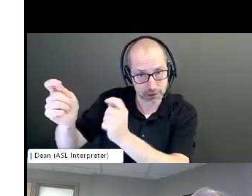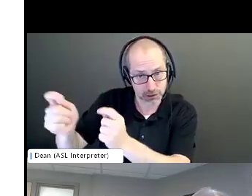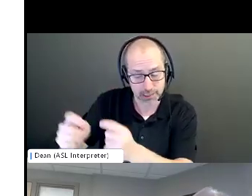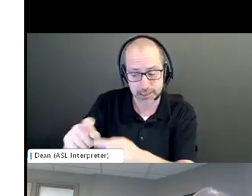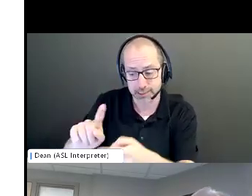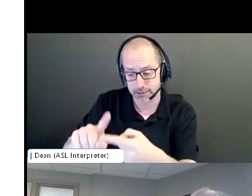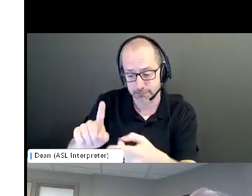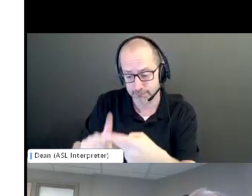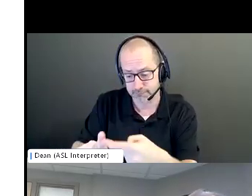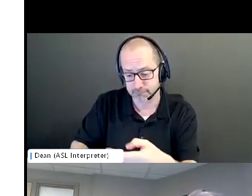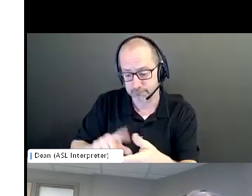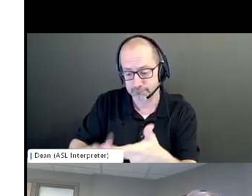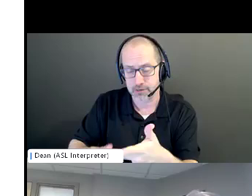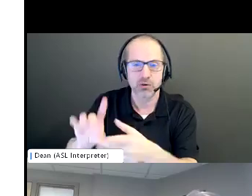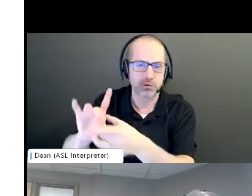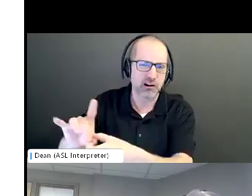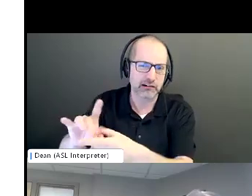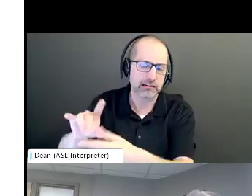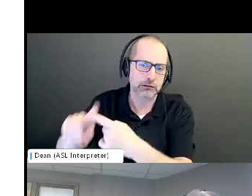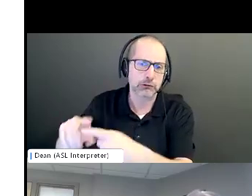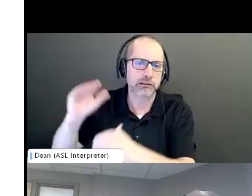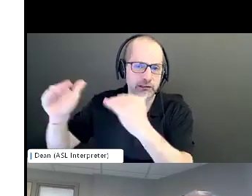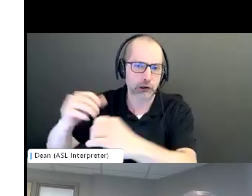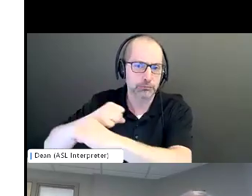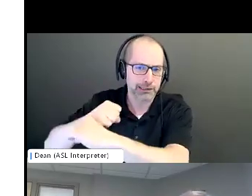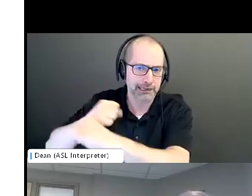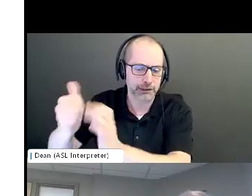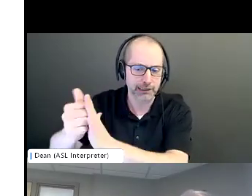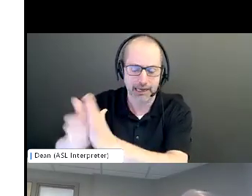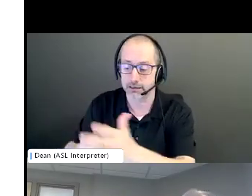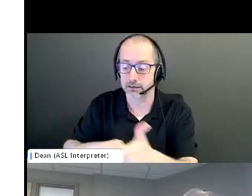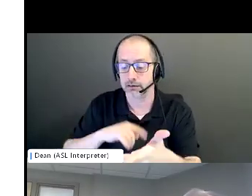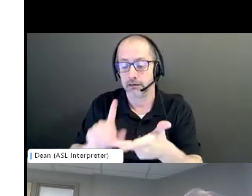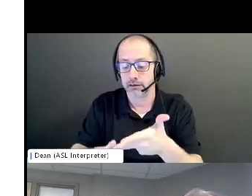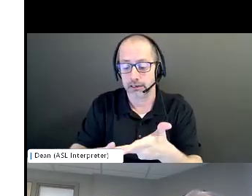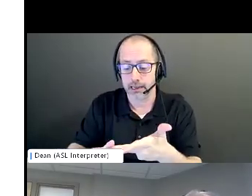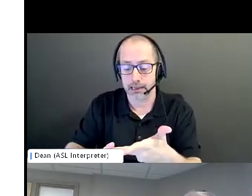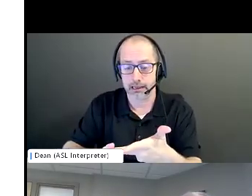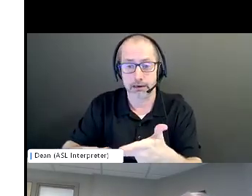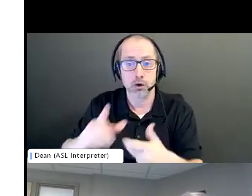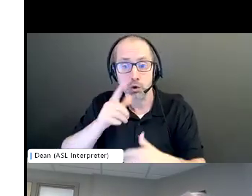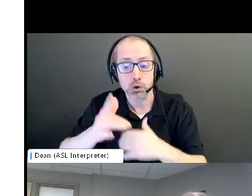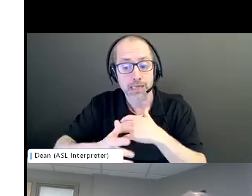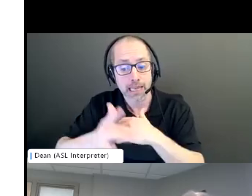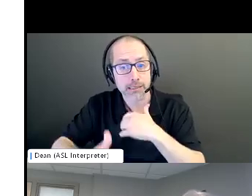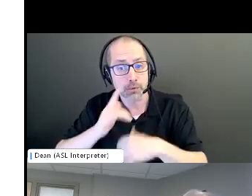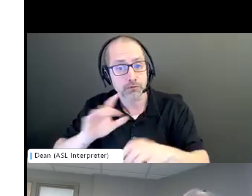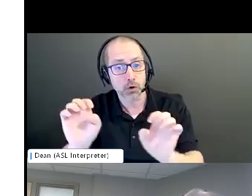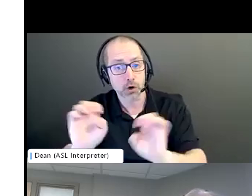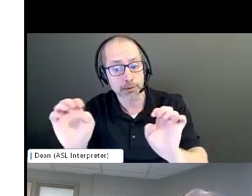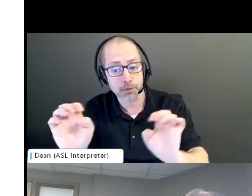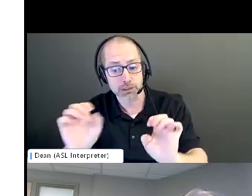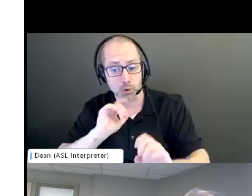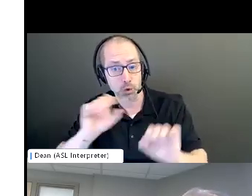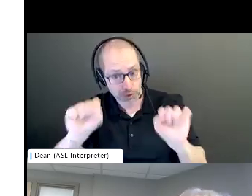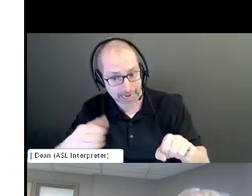Adult Protection Act and have been instrumental in expanding the eligibility criteria for emergency protective